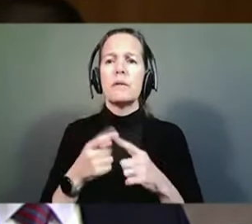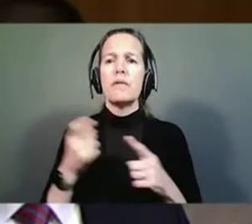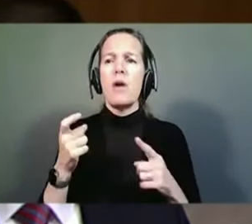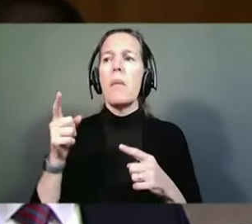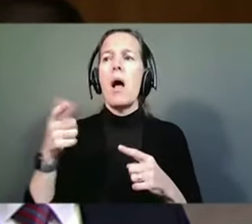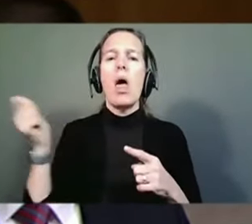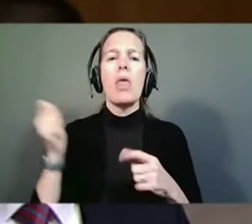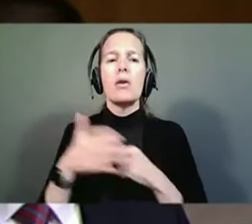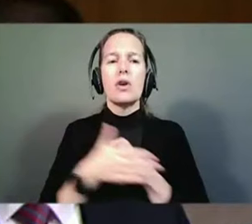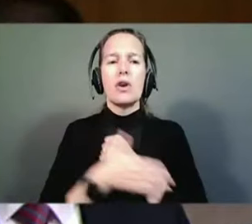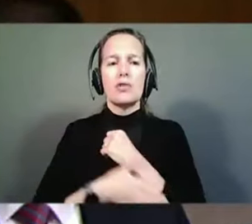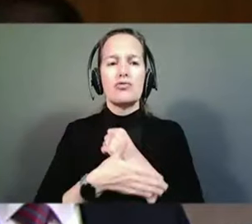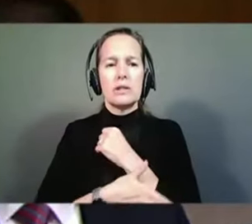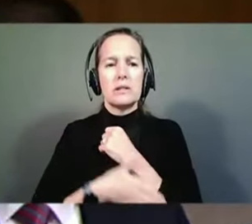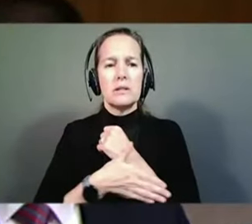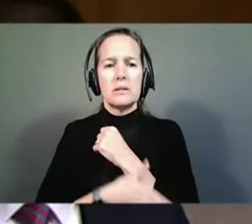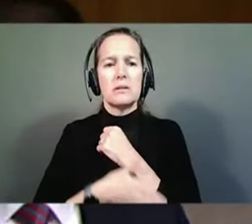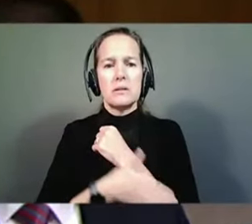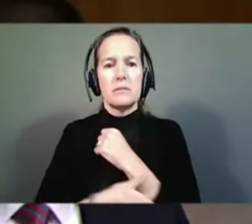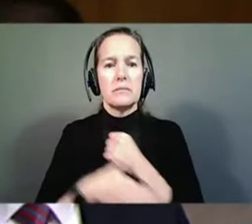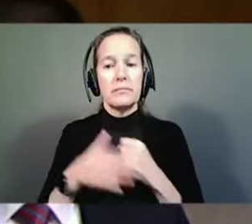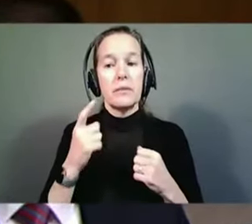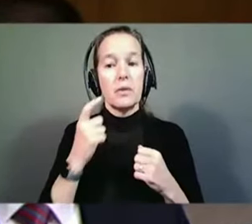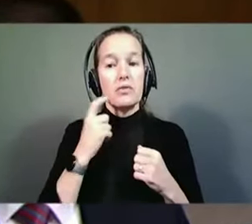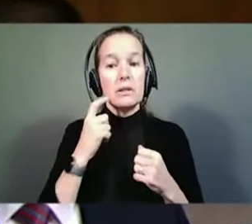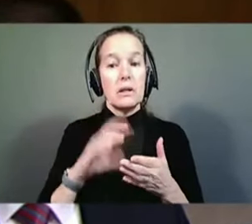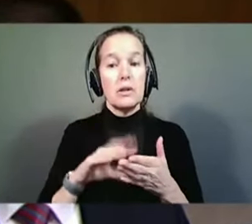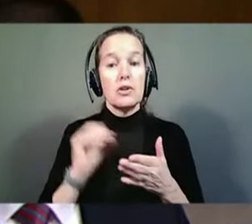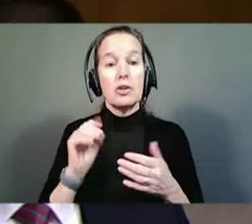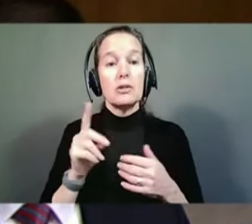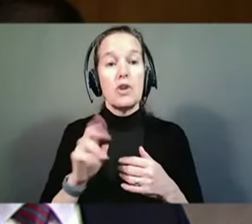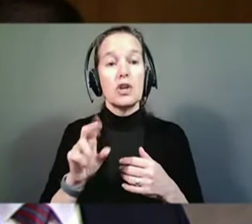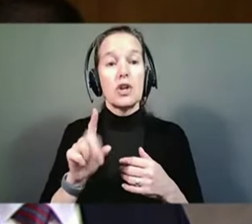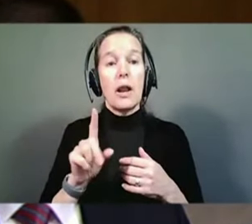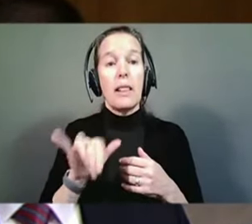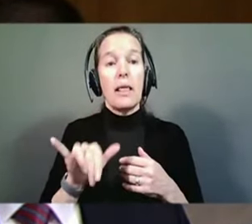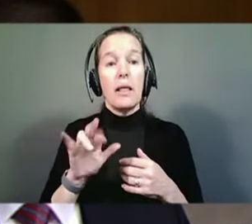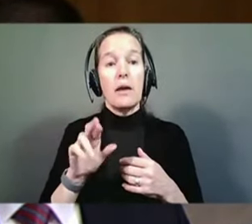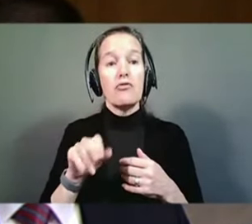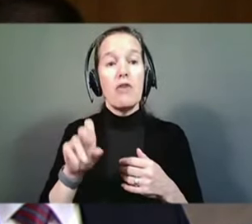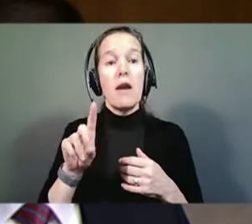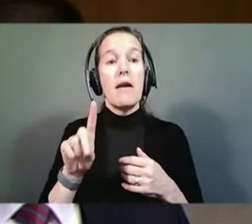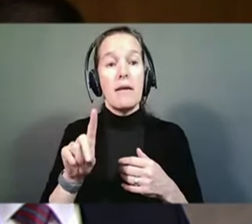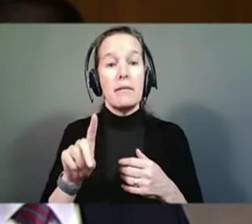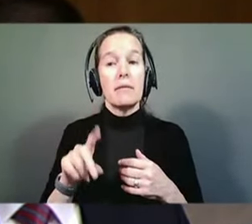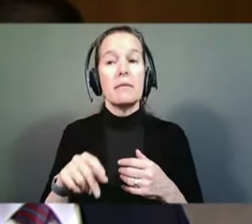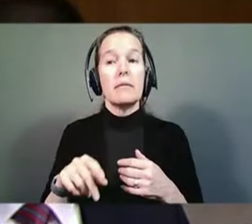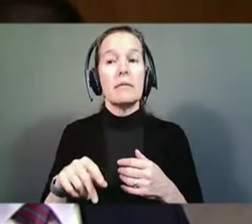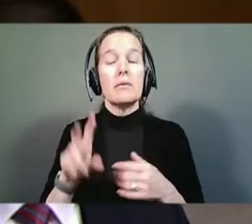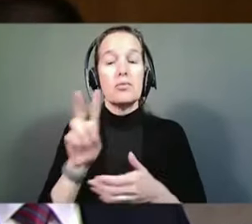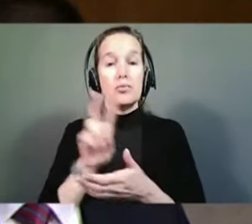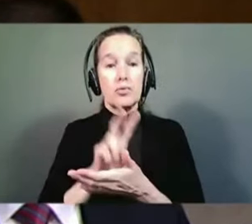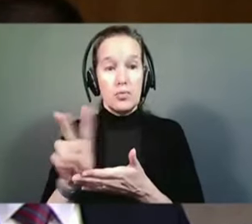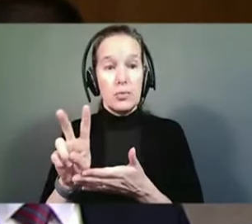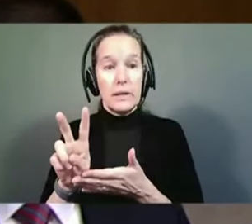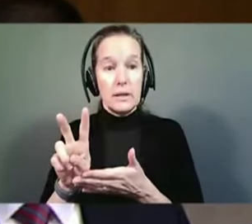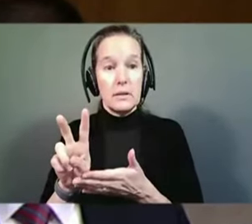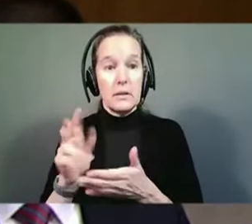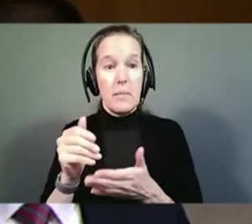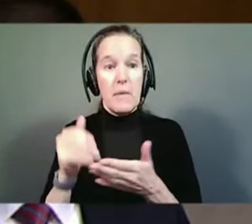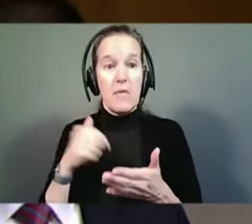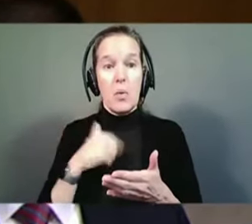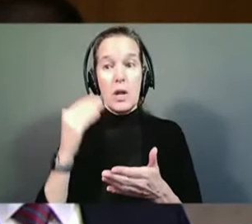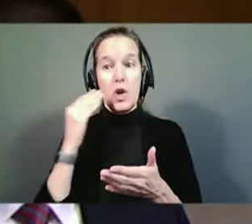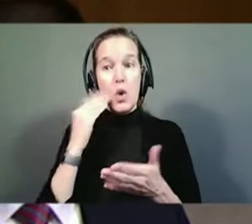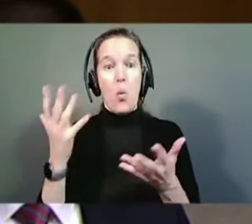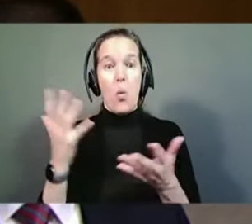that just recently we learned that Dr. Lily Wren, 2 weeks before we knew what COVID was